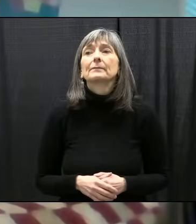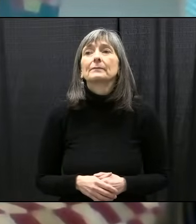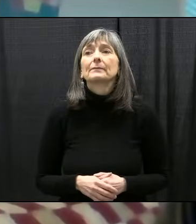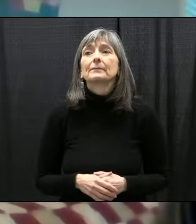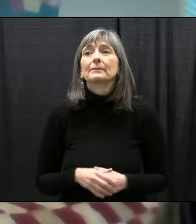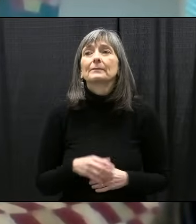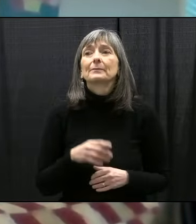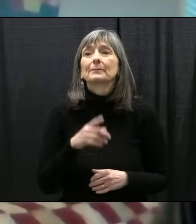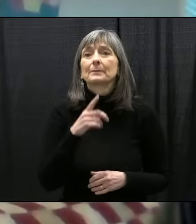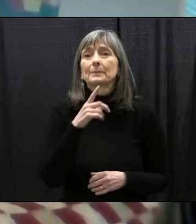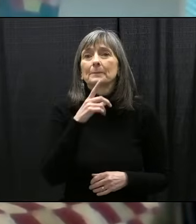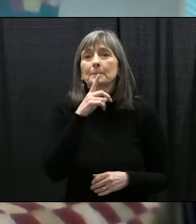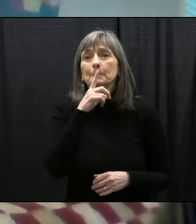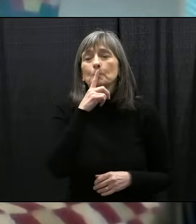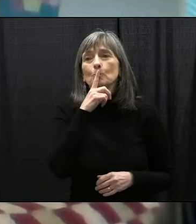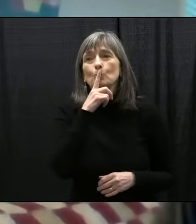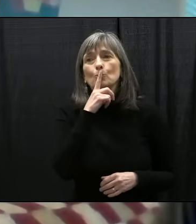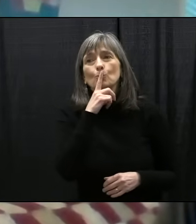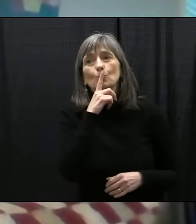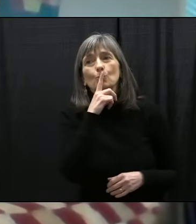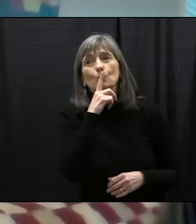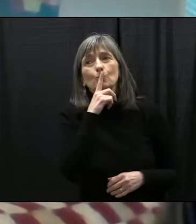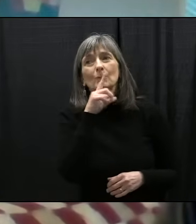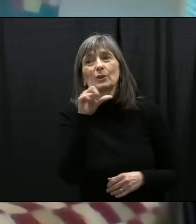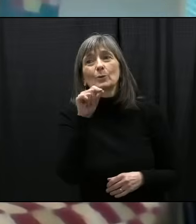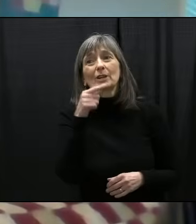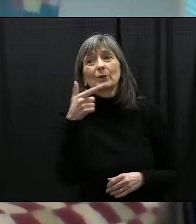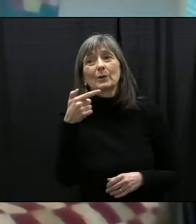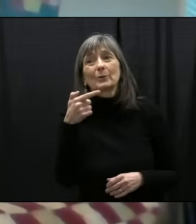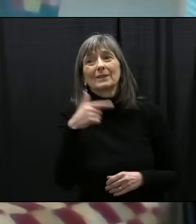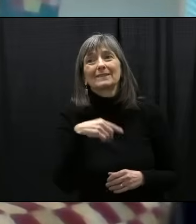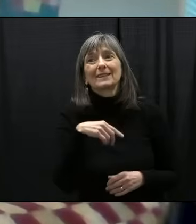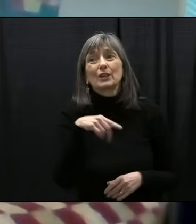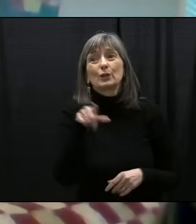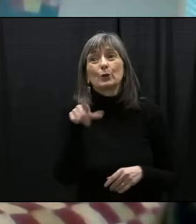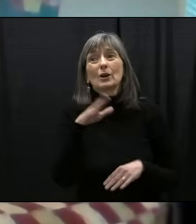That was a line from 2021. You're on mute.